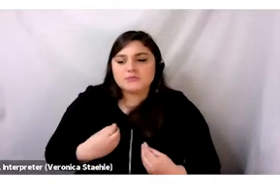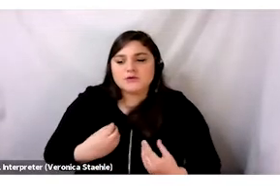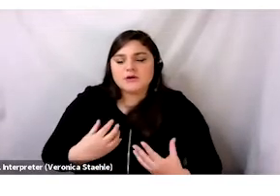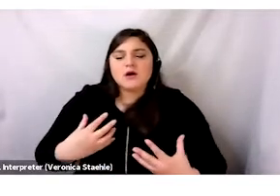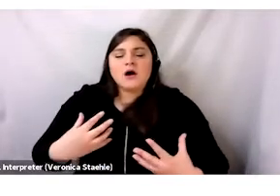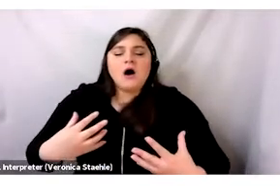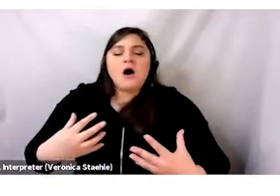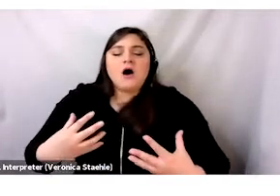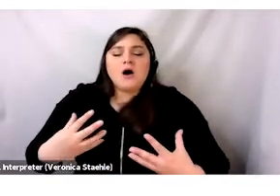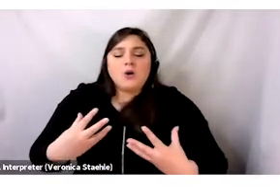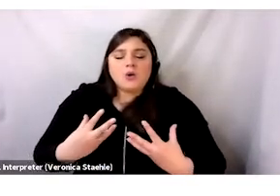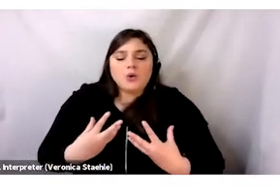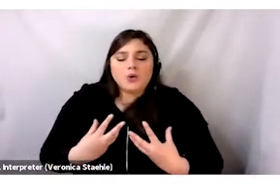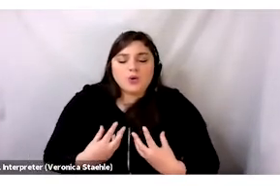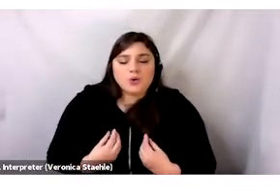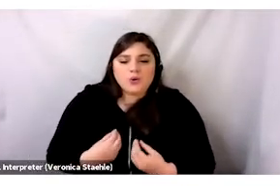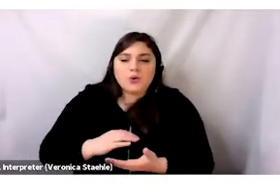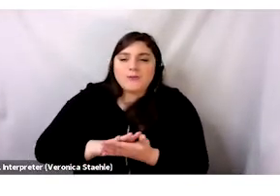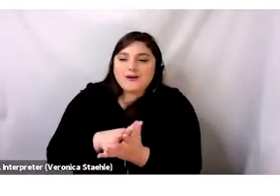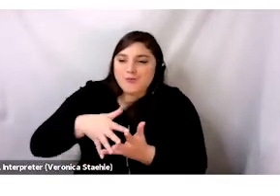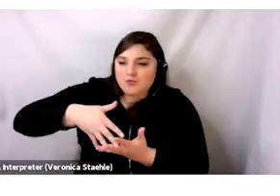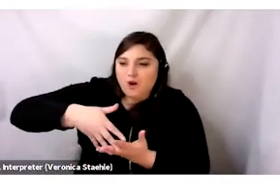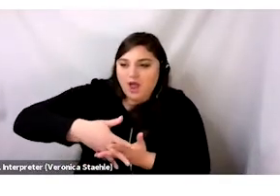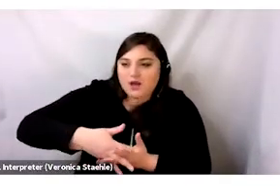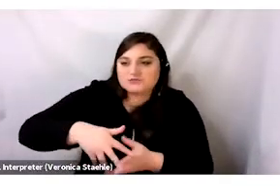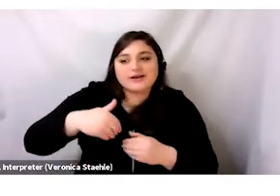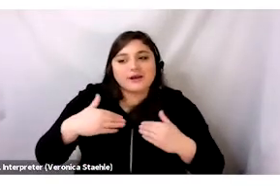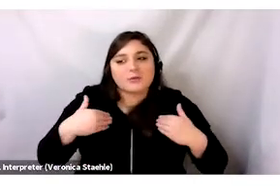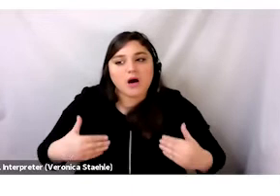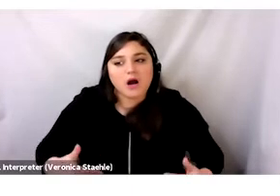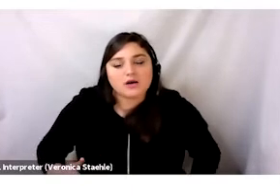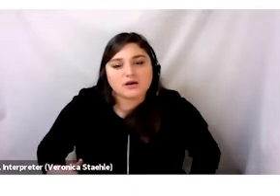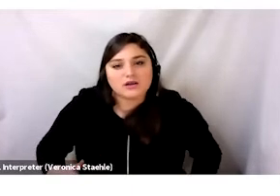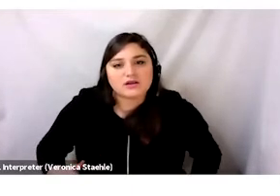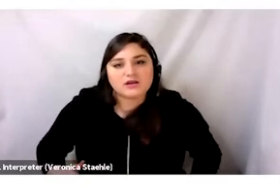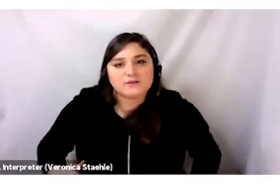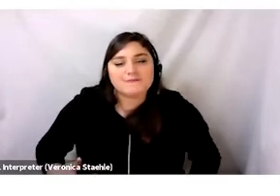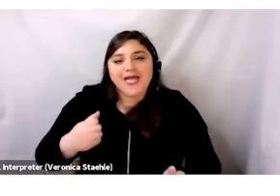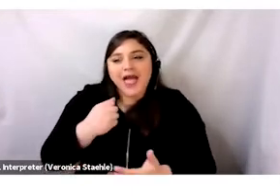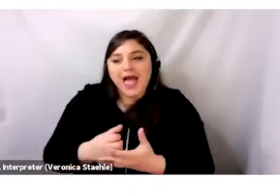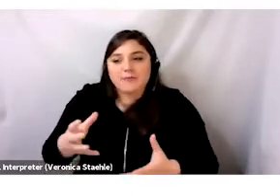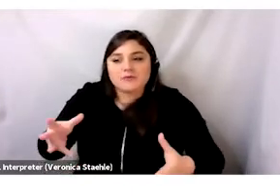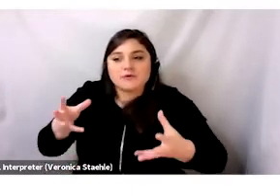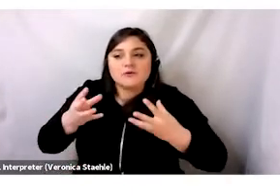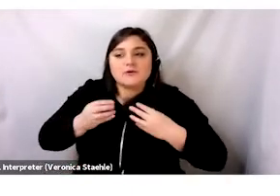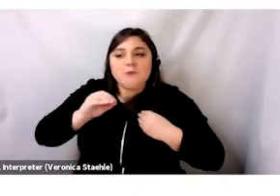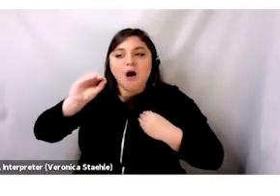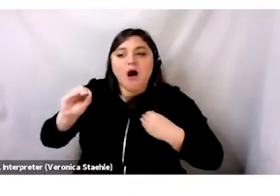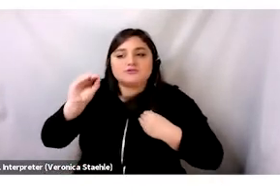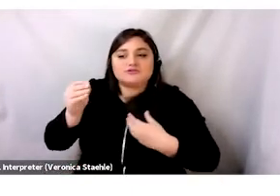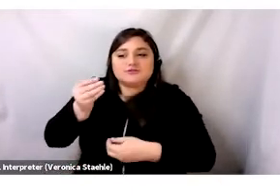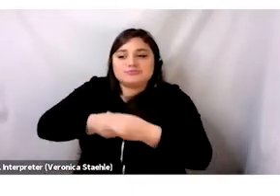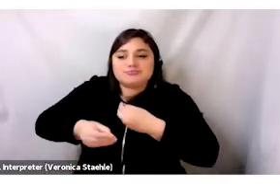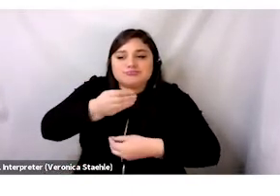our systems with oxygen, and again, offer us a moment to reset if our minds start to go